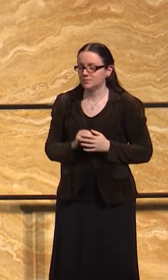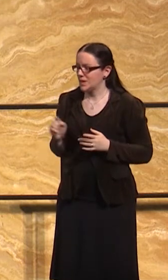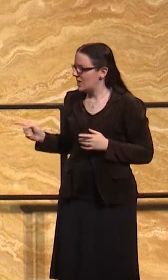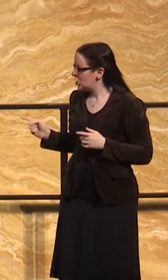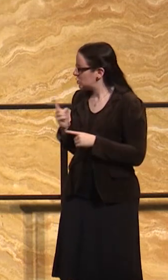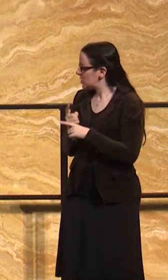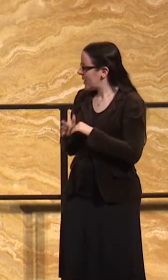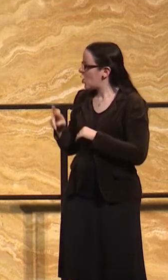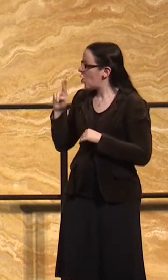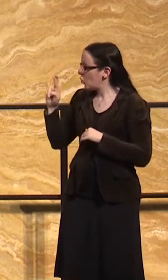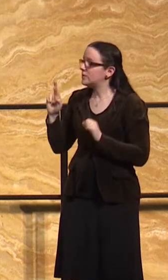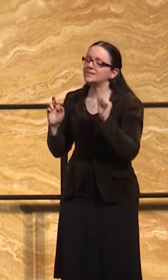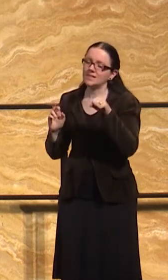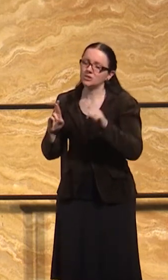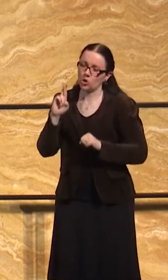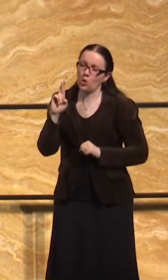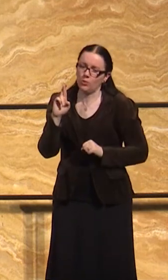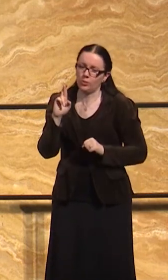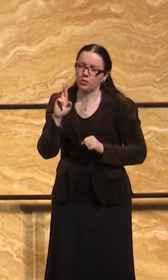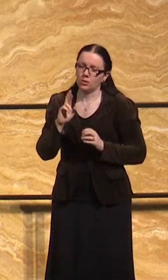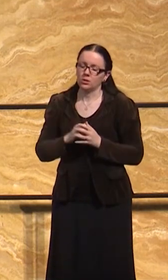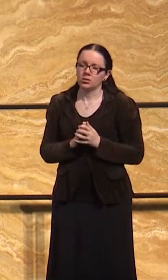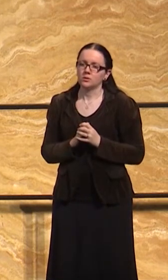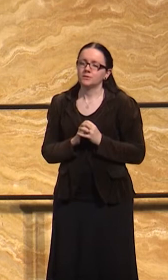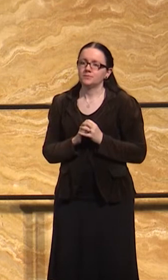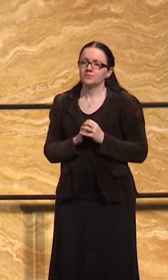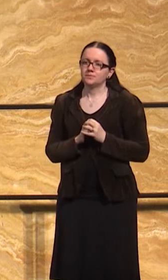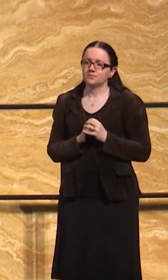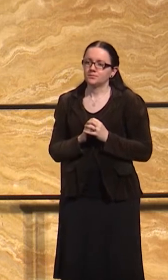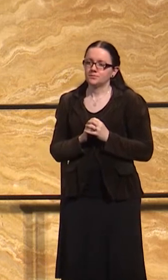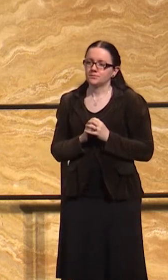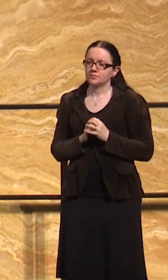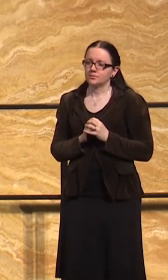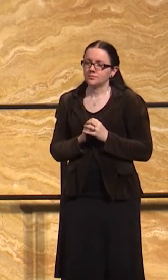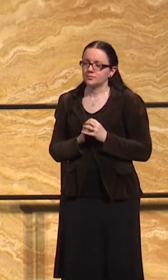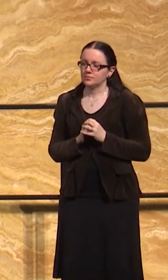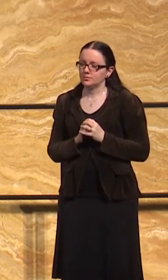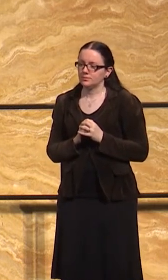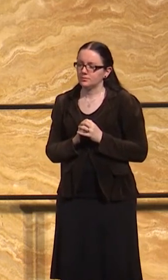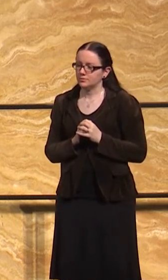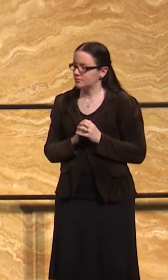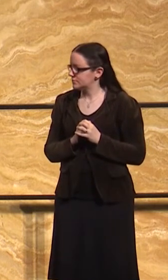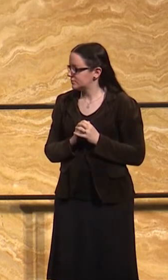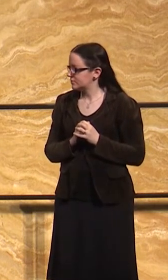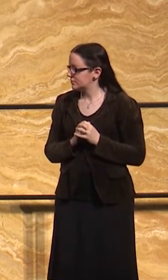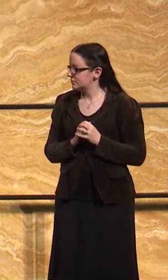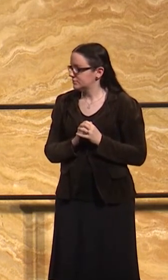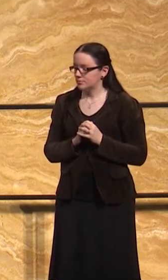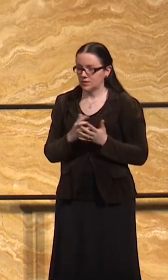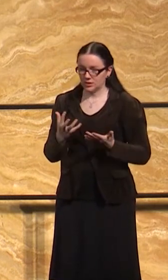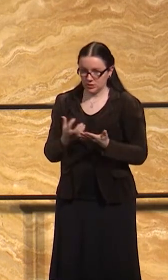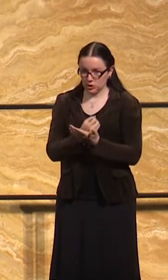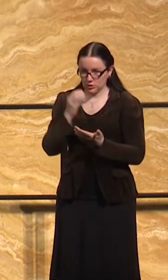hope. Yes, yes, hope as well. But then I would say, yes, the Security Council in